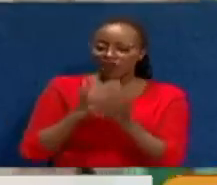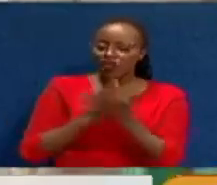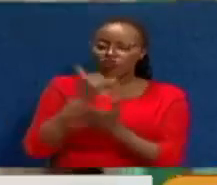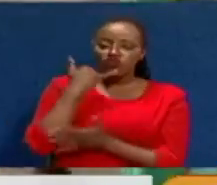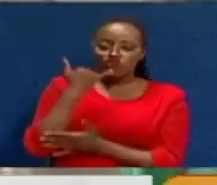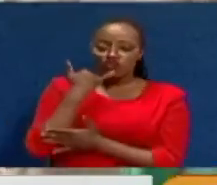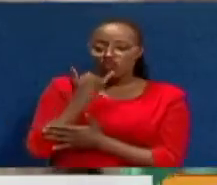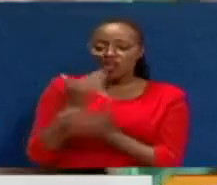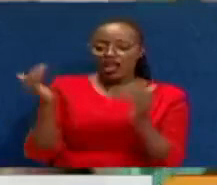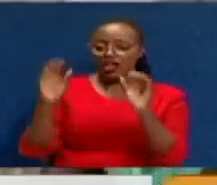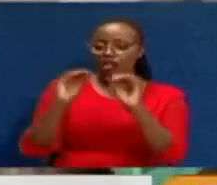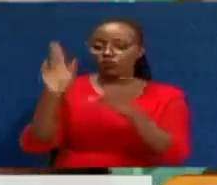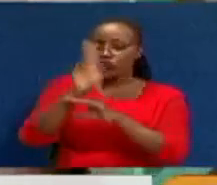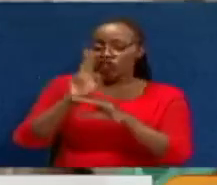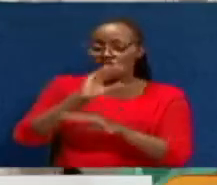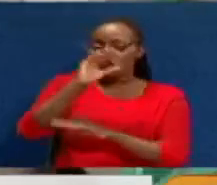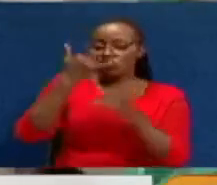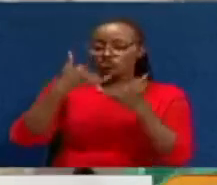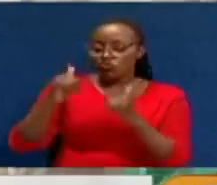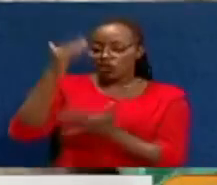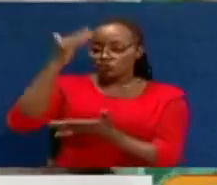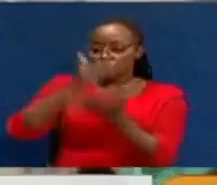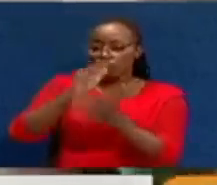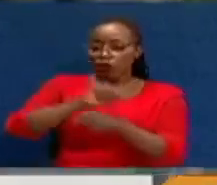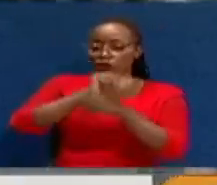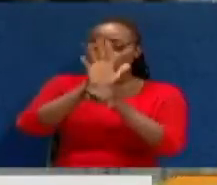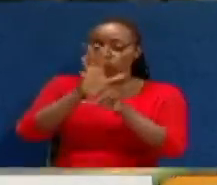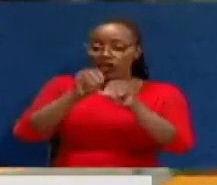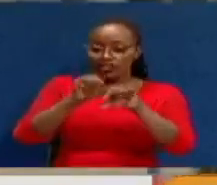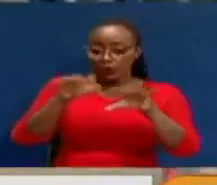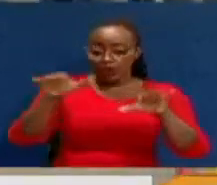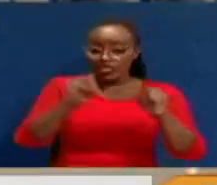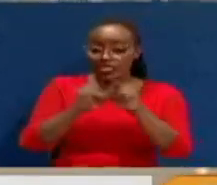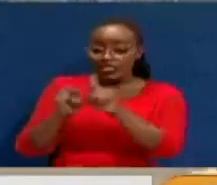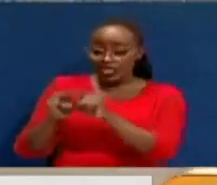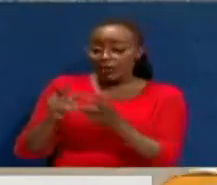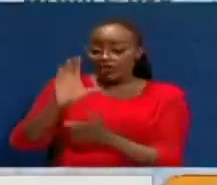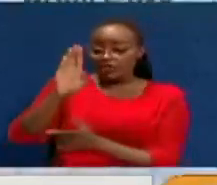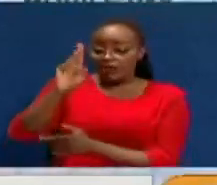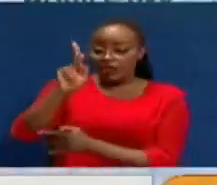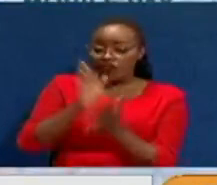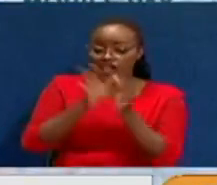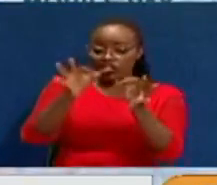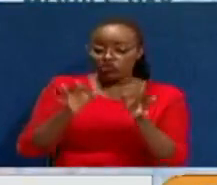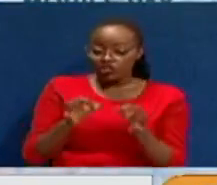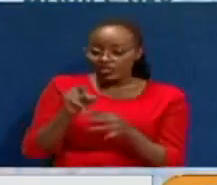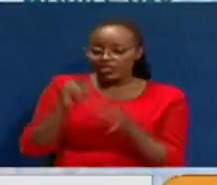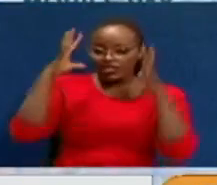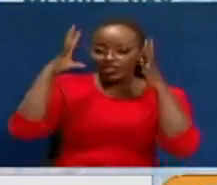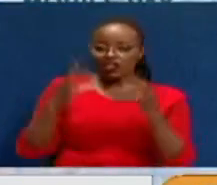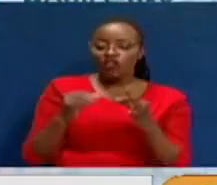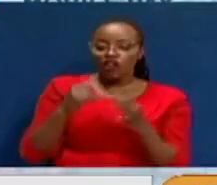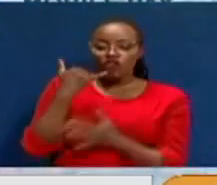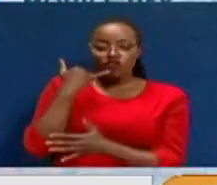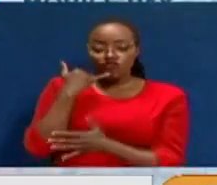also discourage the use of cash as a way of curbing the spread of COVID-19. But even as the regulator and Treasury boasts over the move,